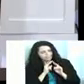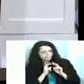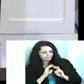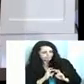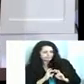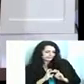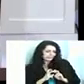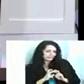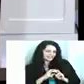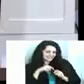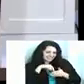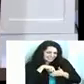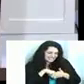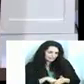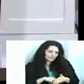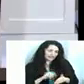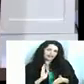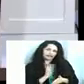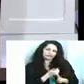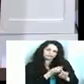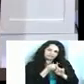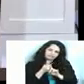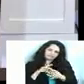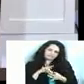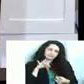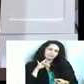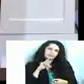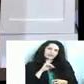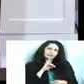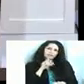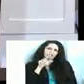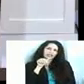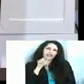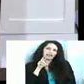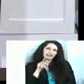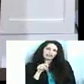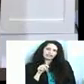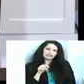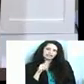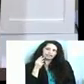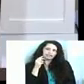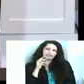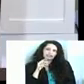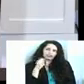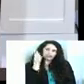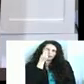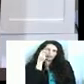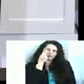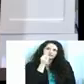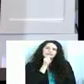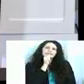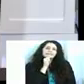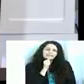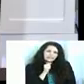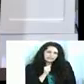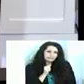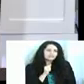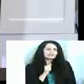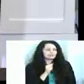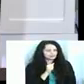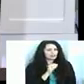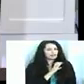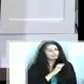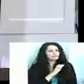In fact, Lent is a time when we put on the sufferings of Christ, when we remind ourselves of that Christ who went